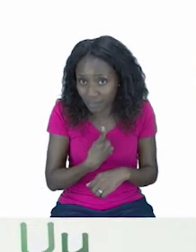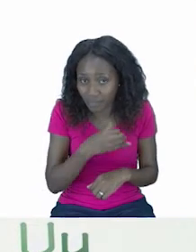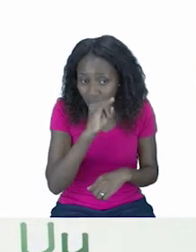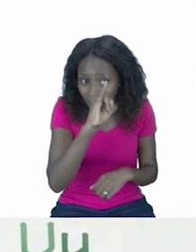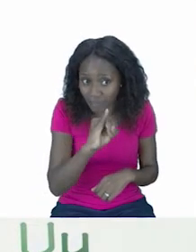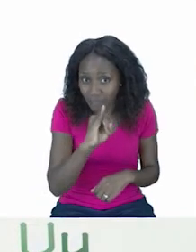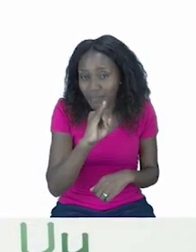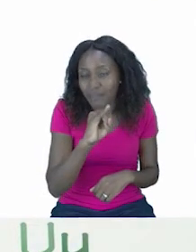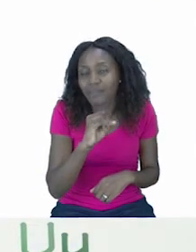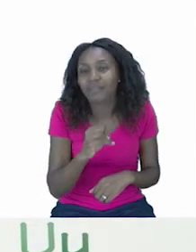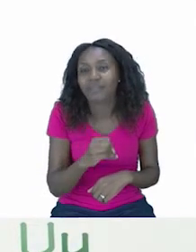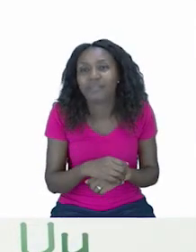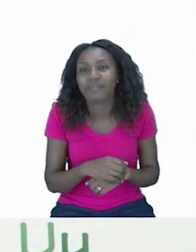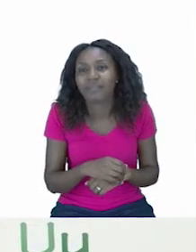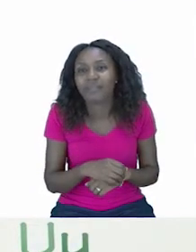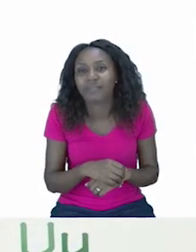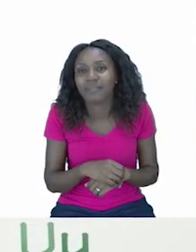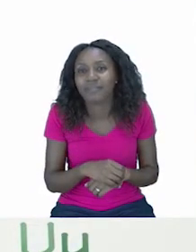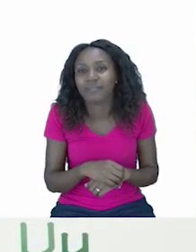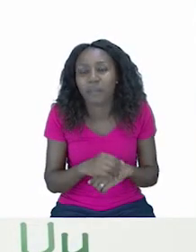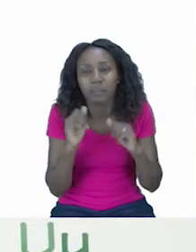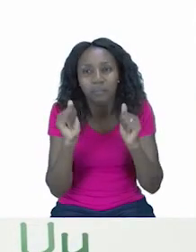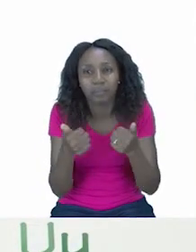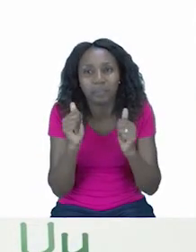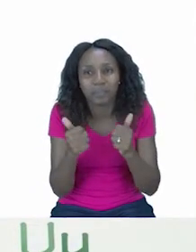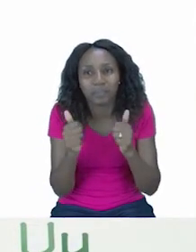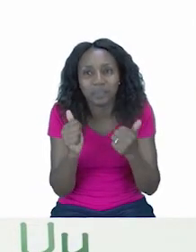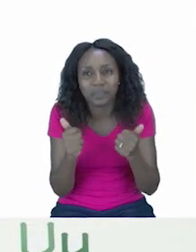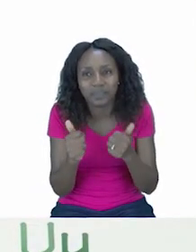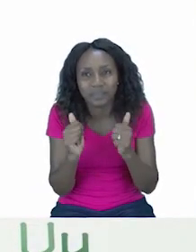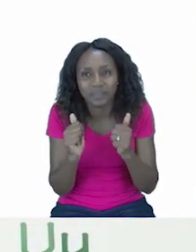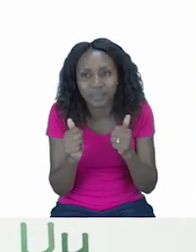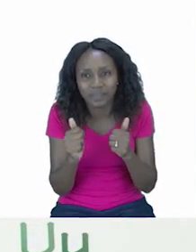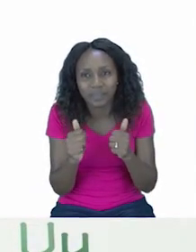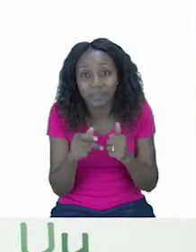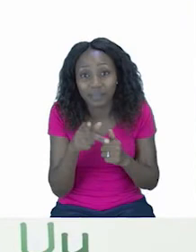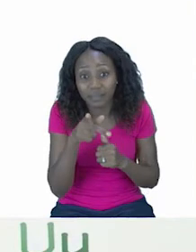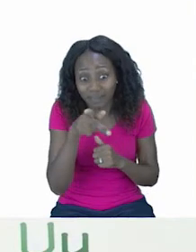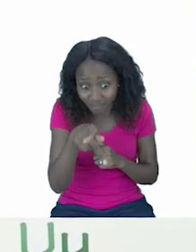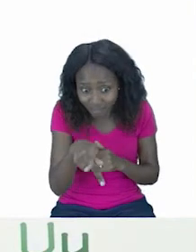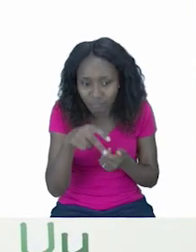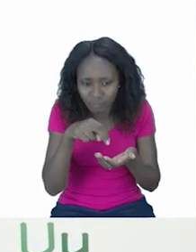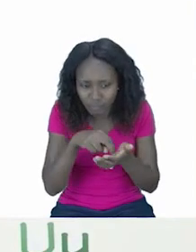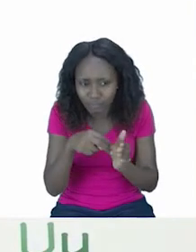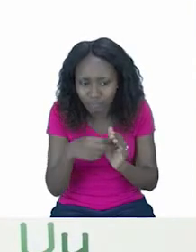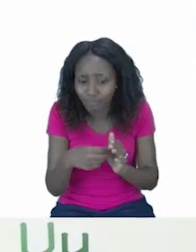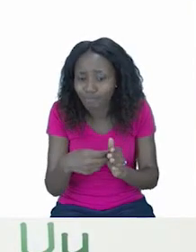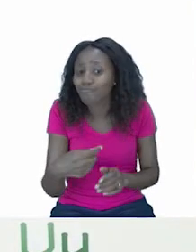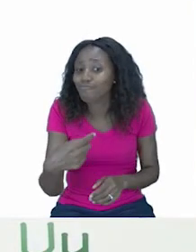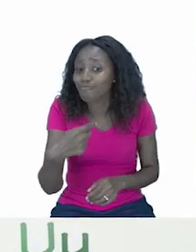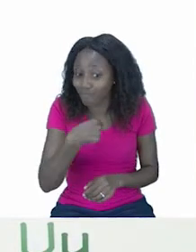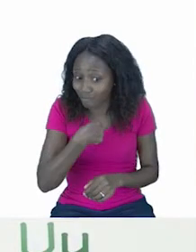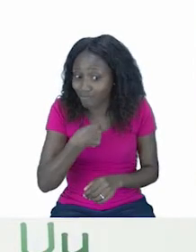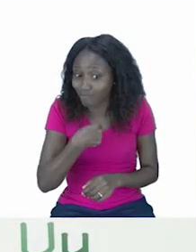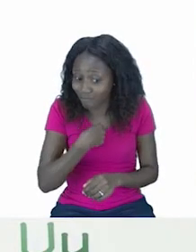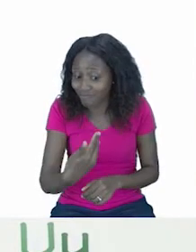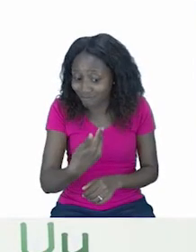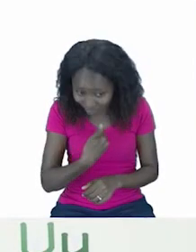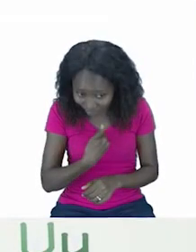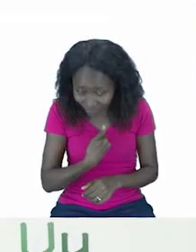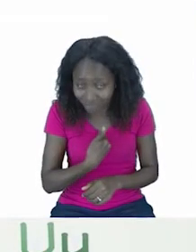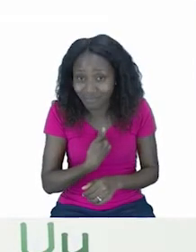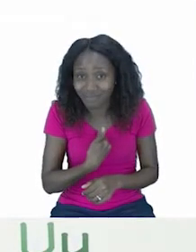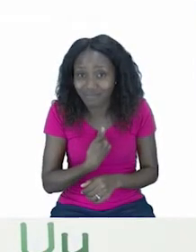I. Very good. So that pronoun is showing that it is I.